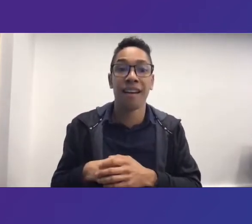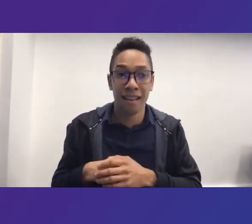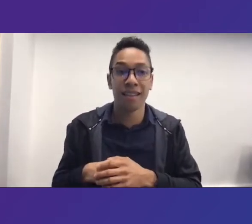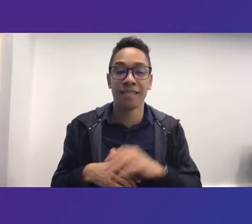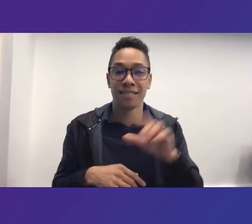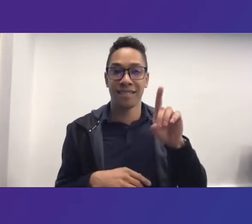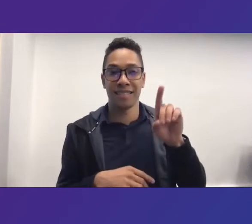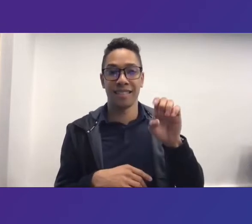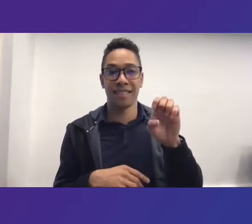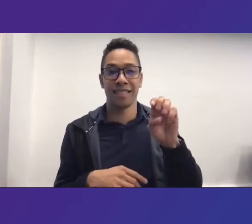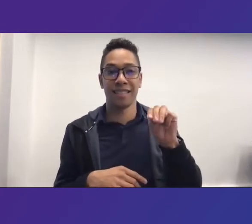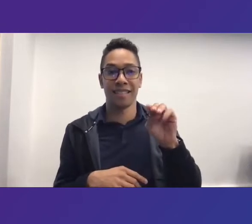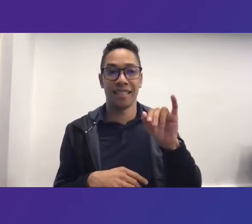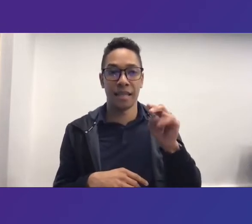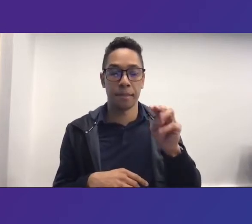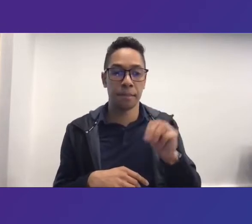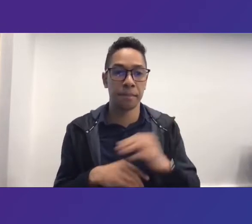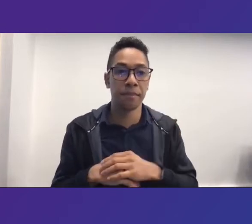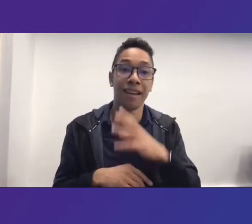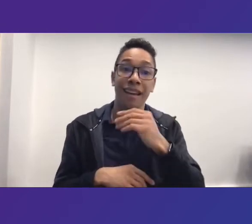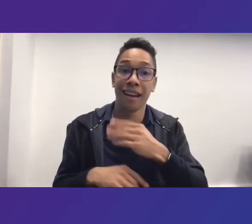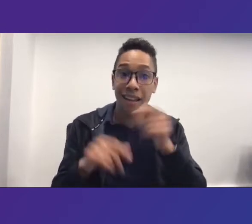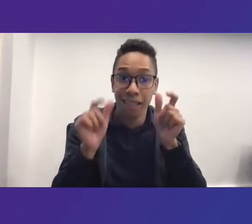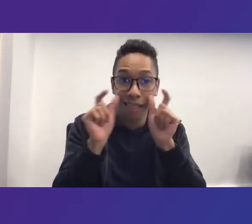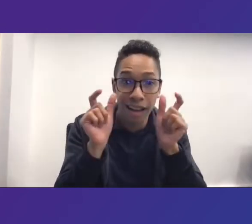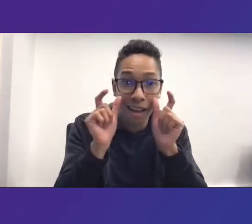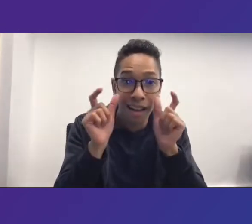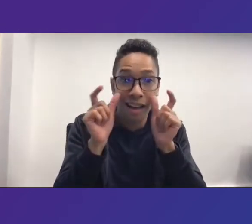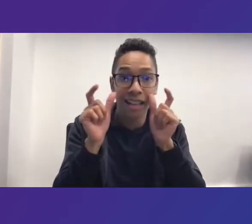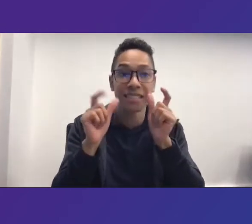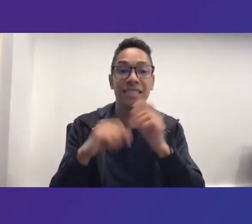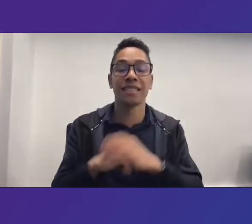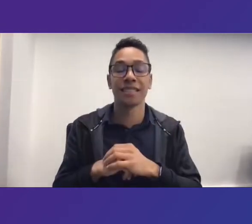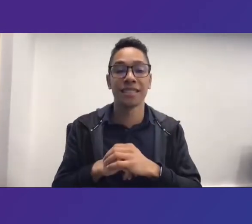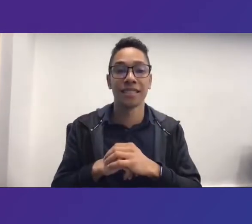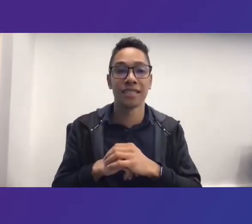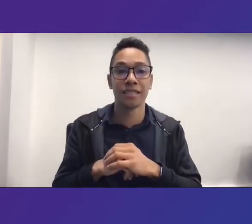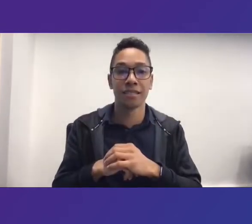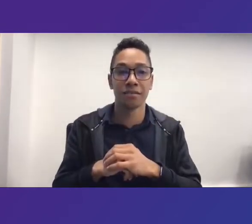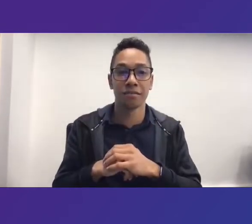pants, and I'm wearing glasses, tortoise style.